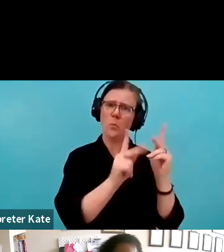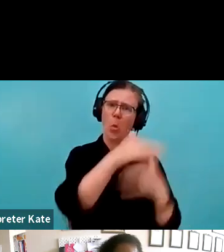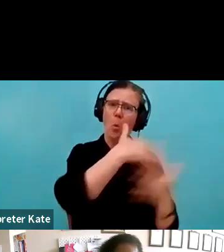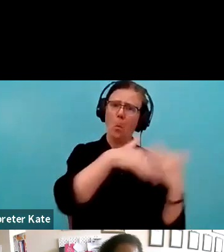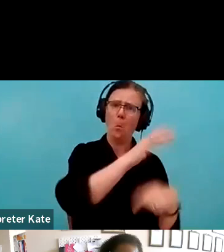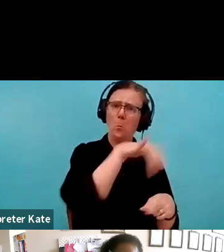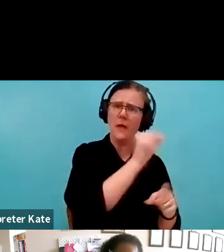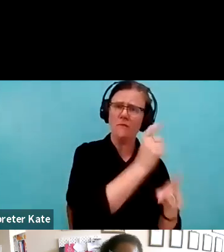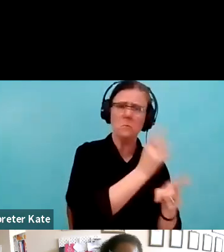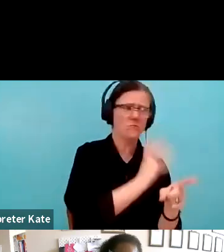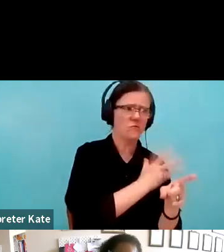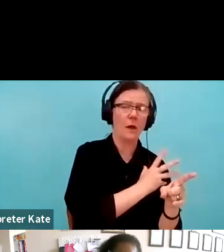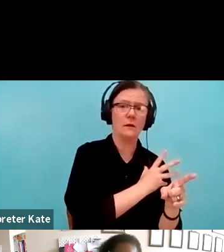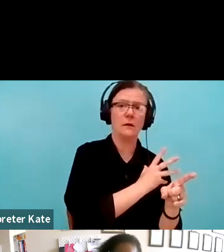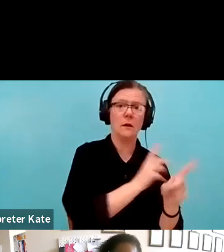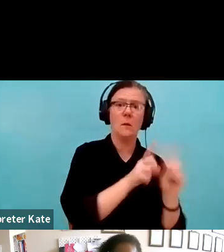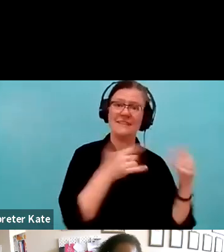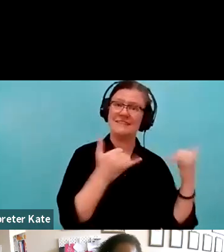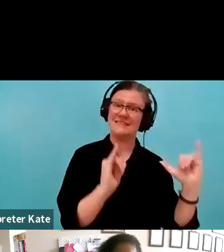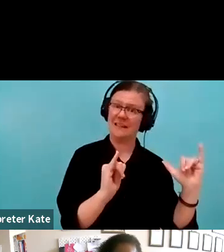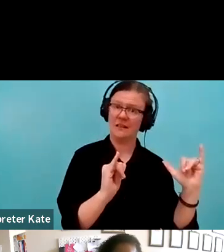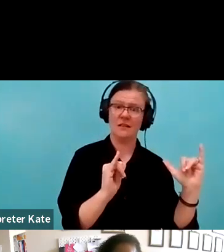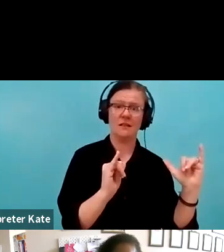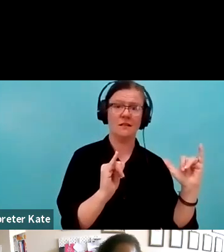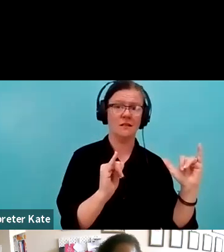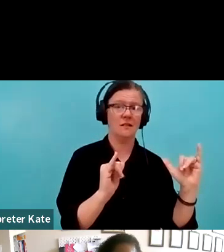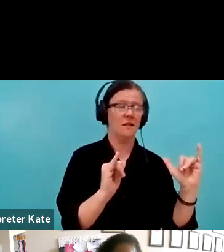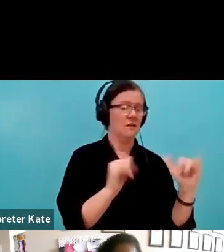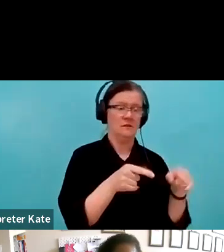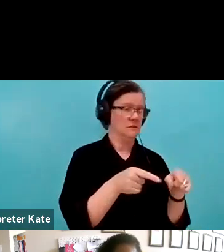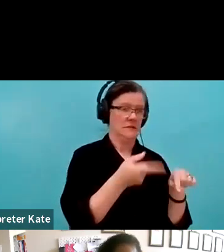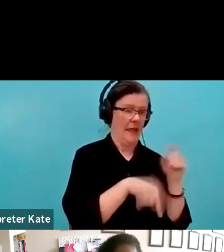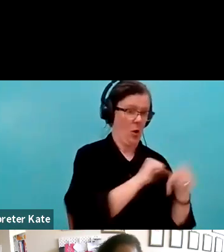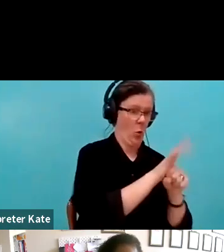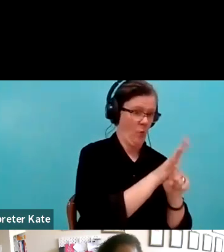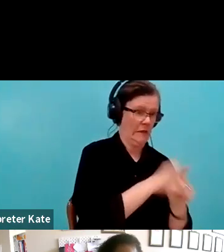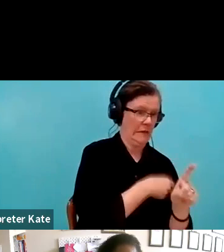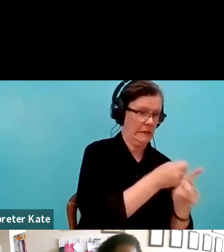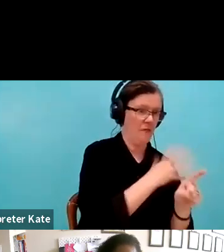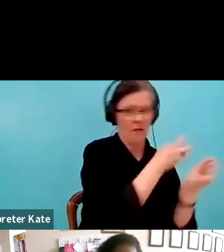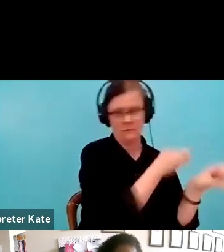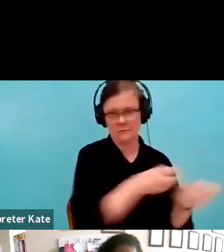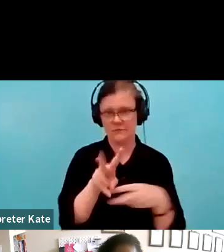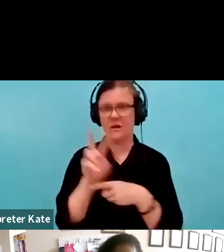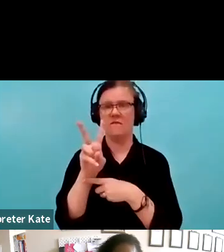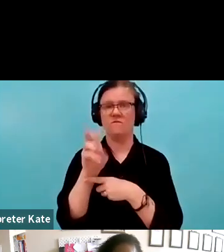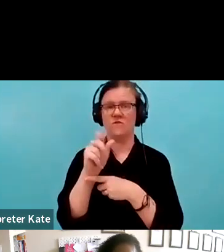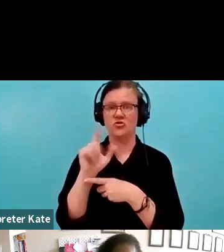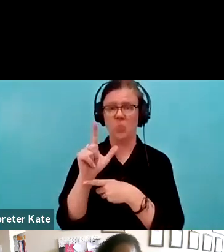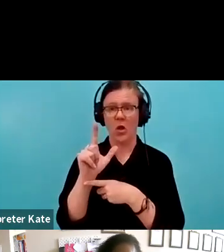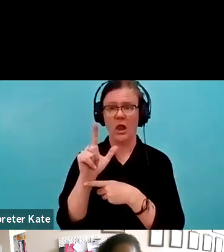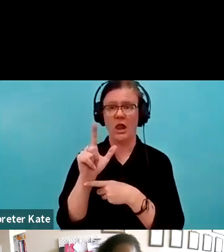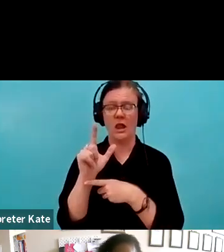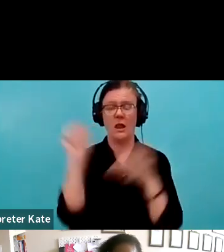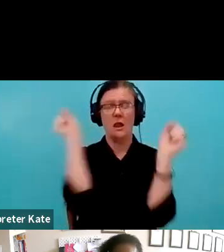been great. And yet, by taking this virtual, I always talk about how when Stacey and I were kind of dreaming